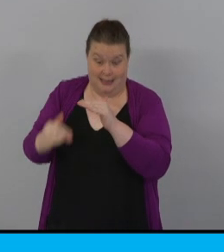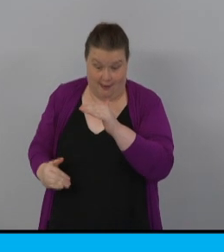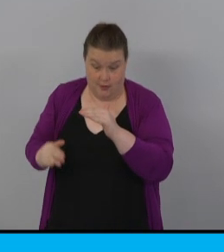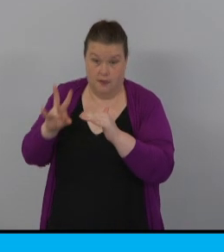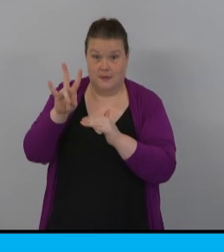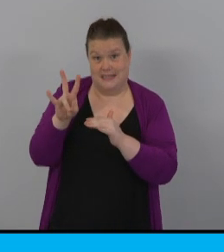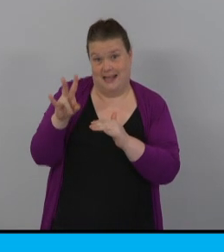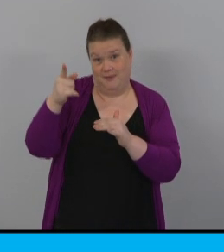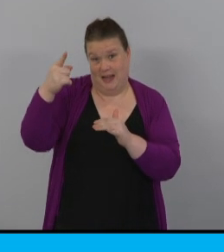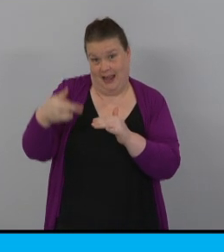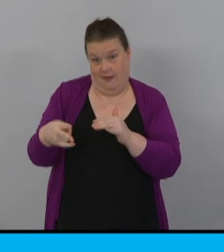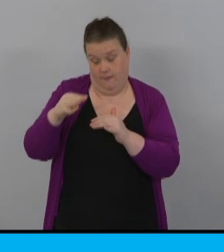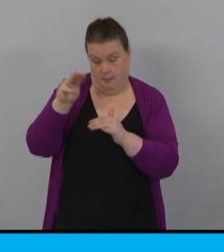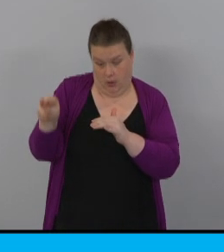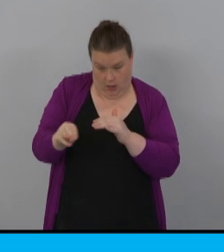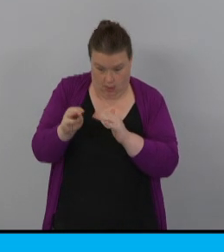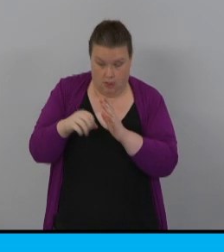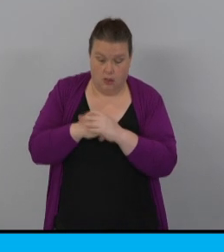that